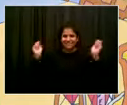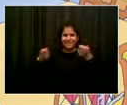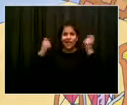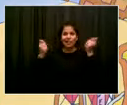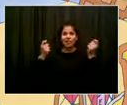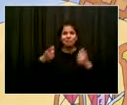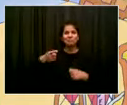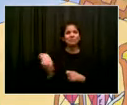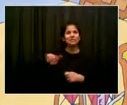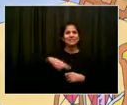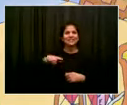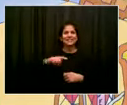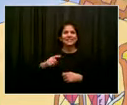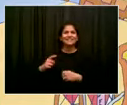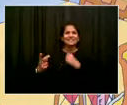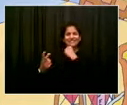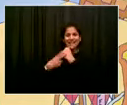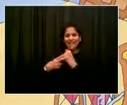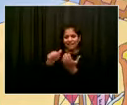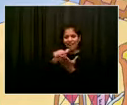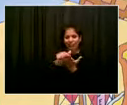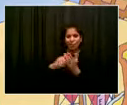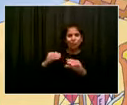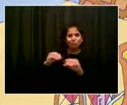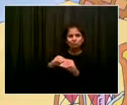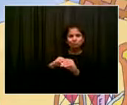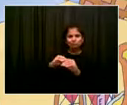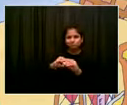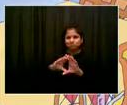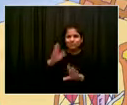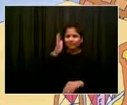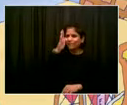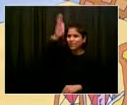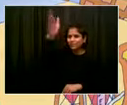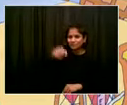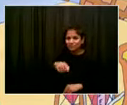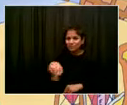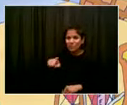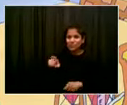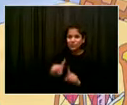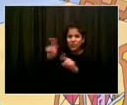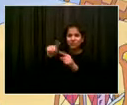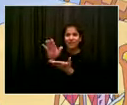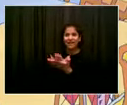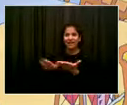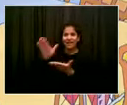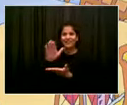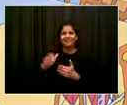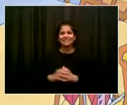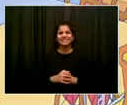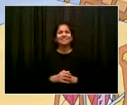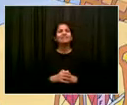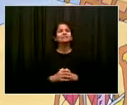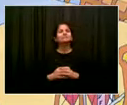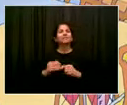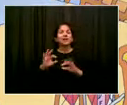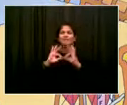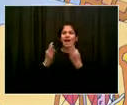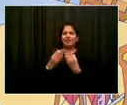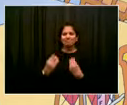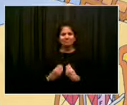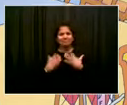families. It's going to be a beautiful moment. They're going to get their baby bonds, and they're going to start on their pathway to their bright